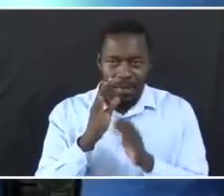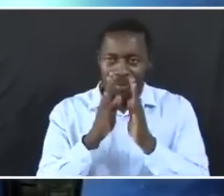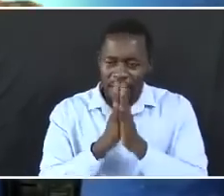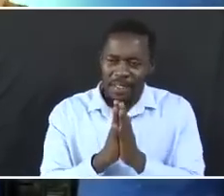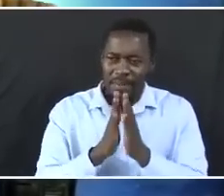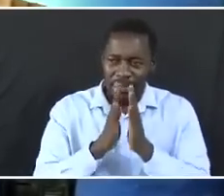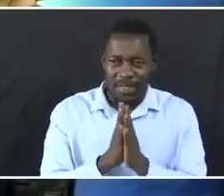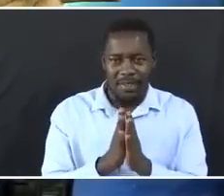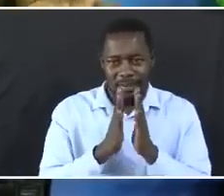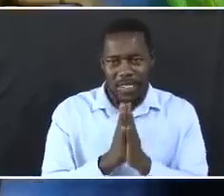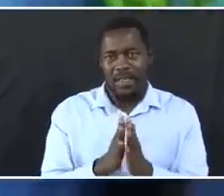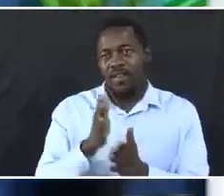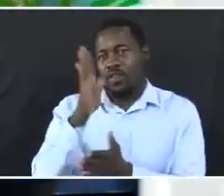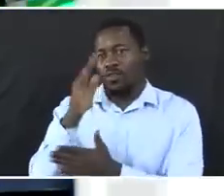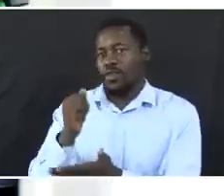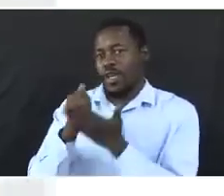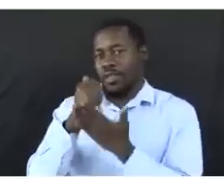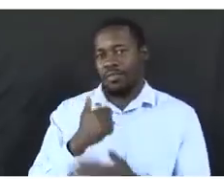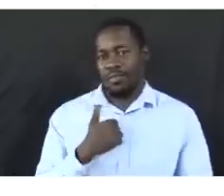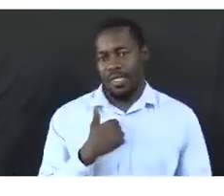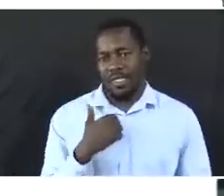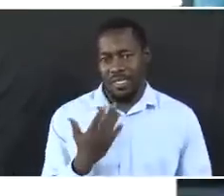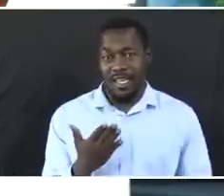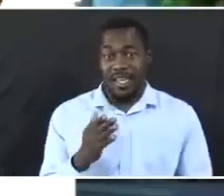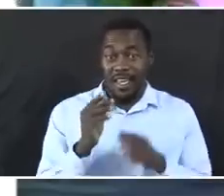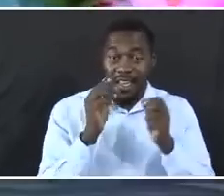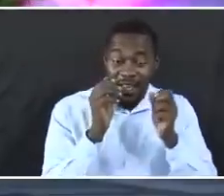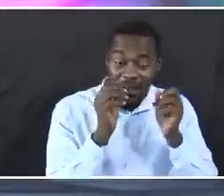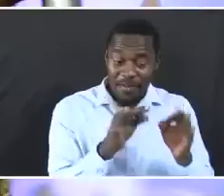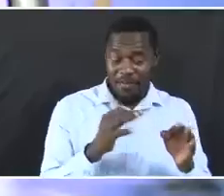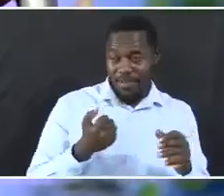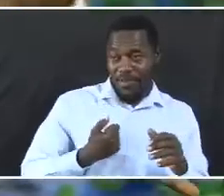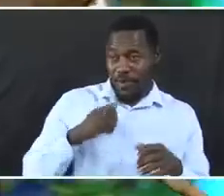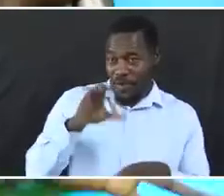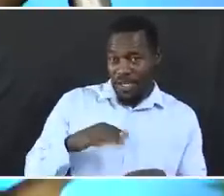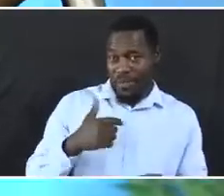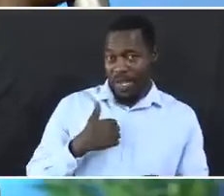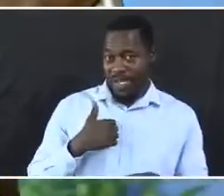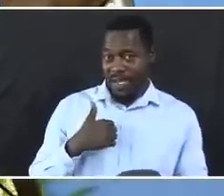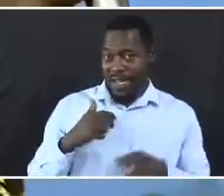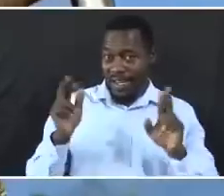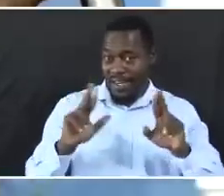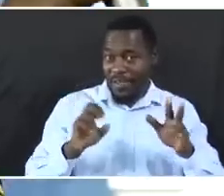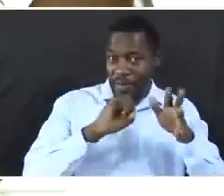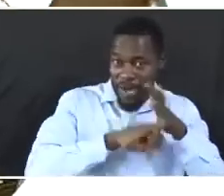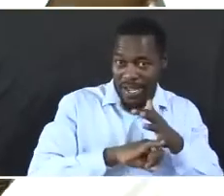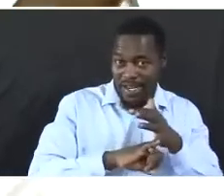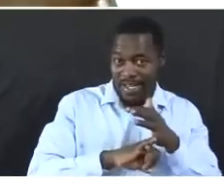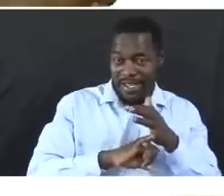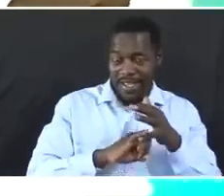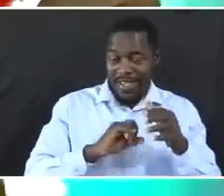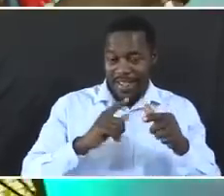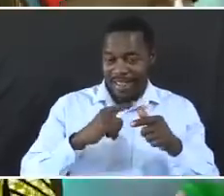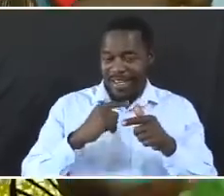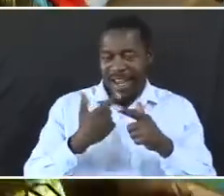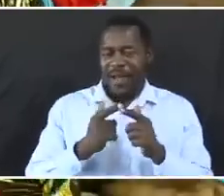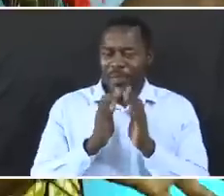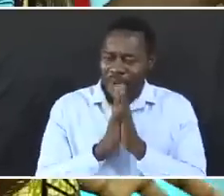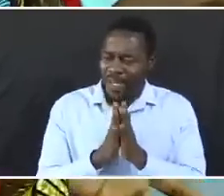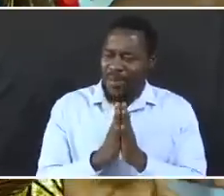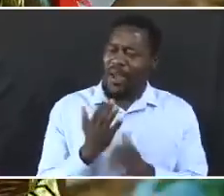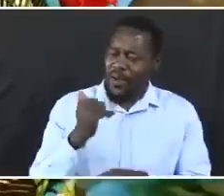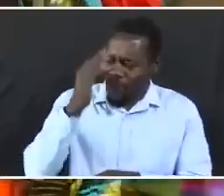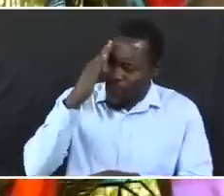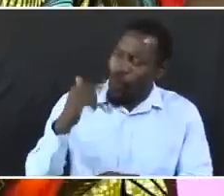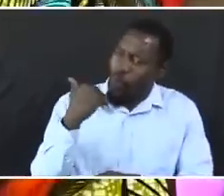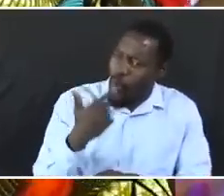to just reveal to me, this guy that wants Natalie, this guy that I saw choristering at Newlife, that is so